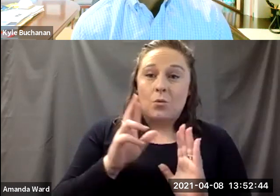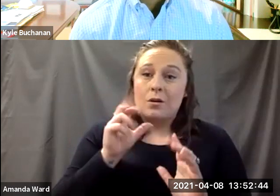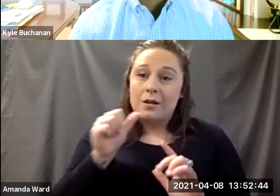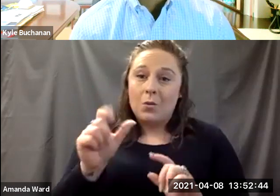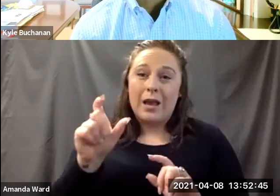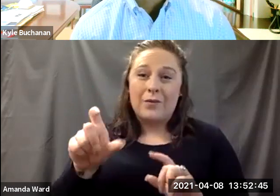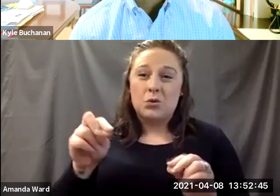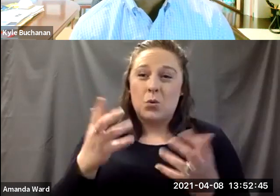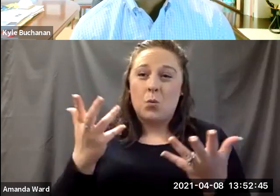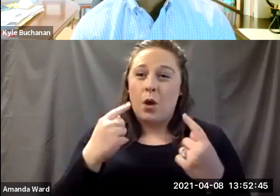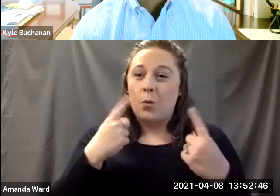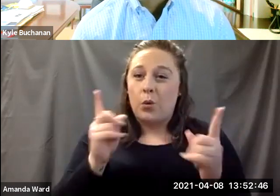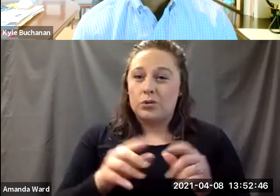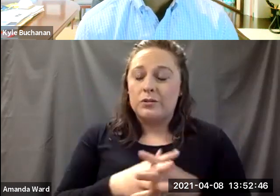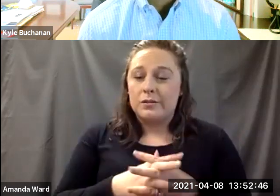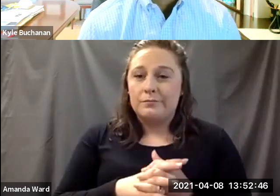works.